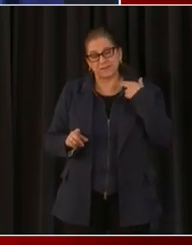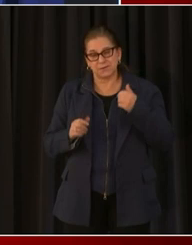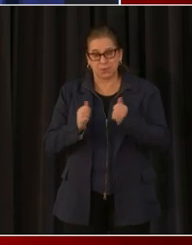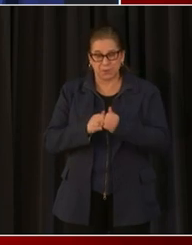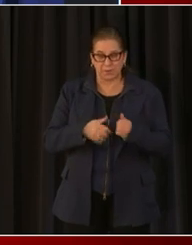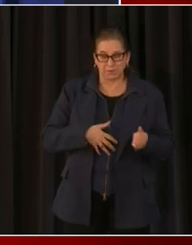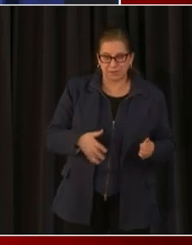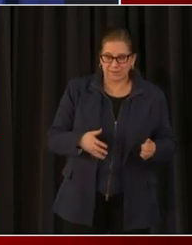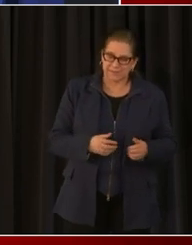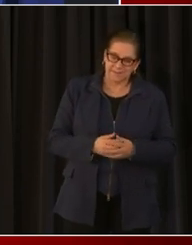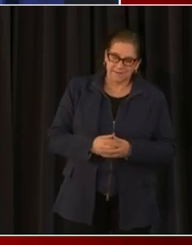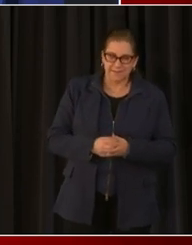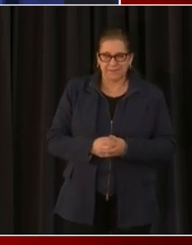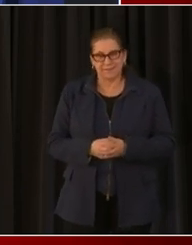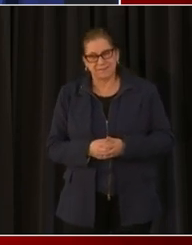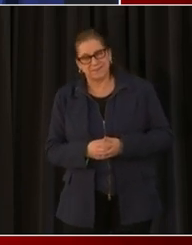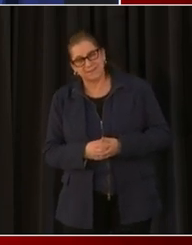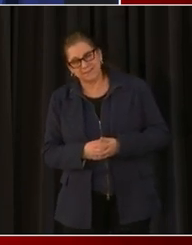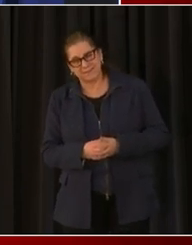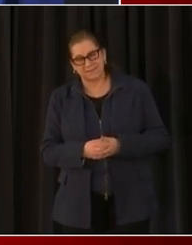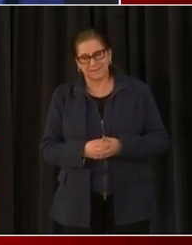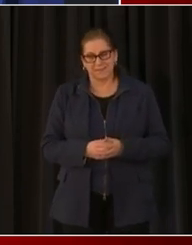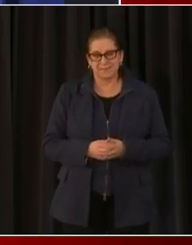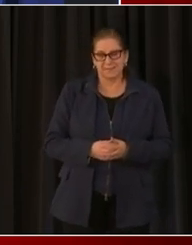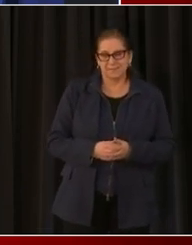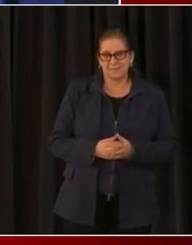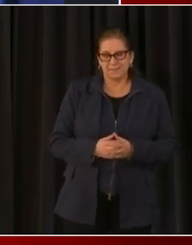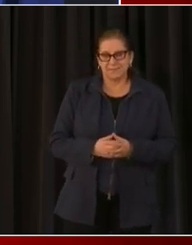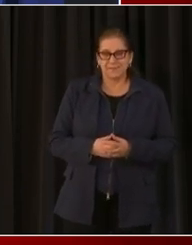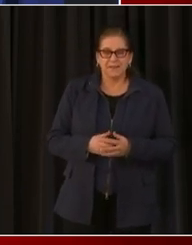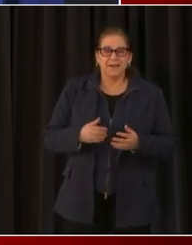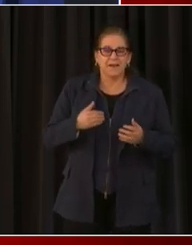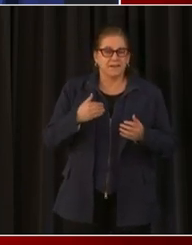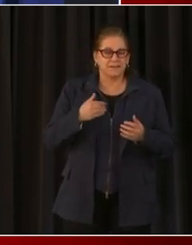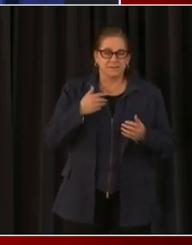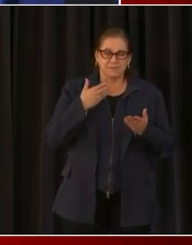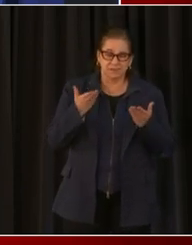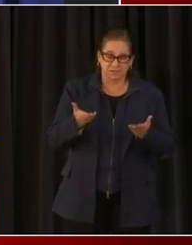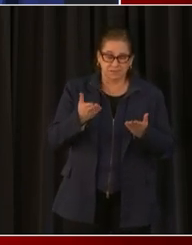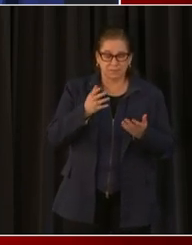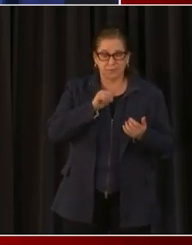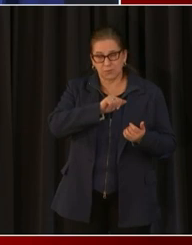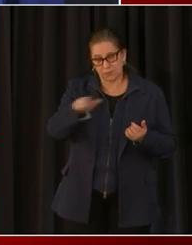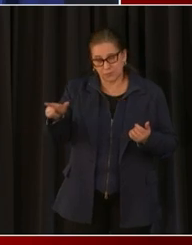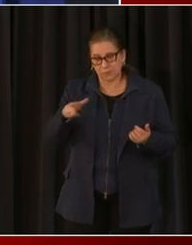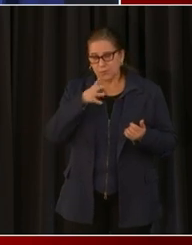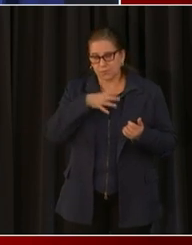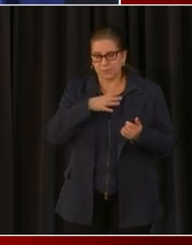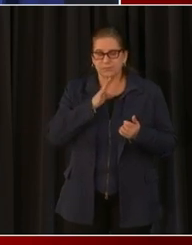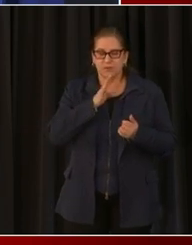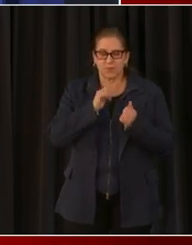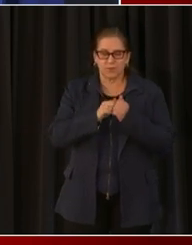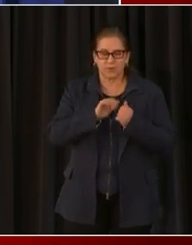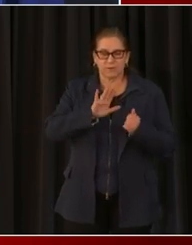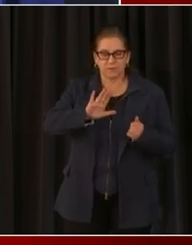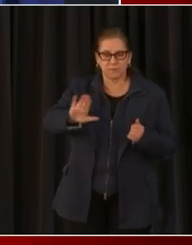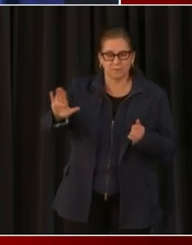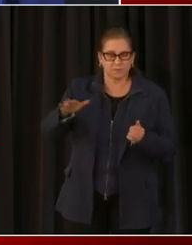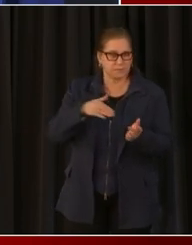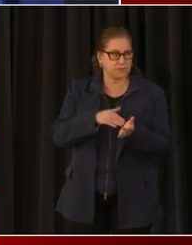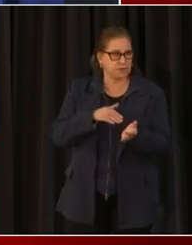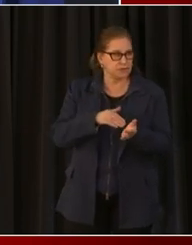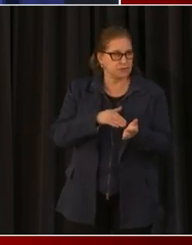underlying health condition, that you really have that conversation with your healthcare provider to talk you through the best decision for you and